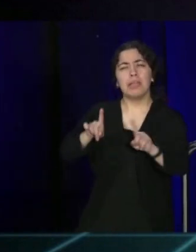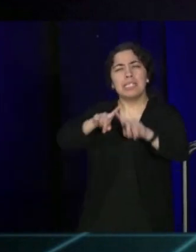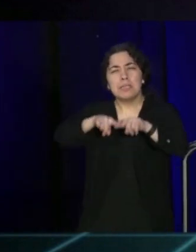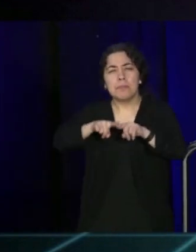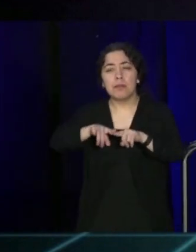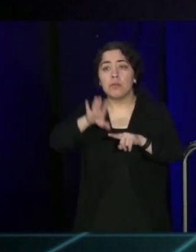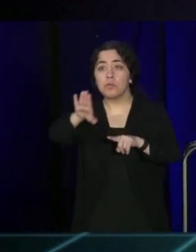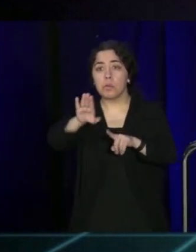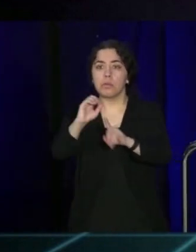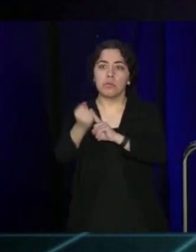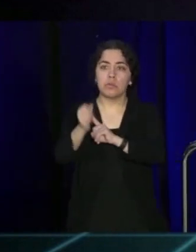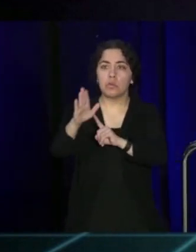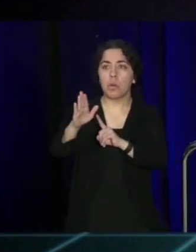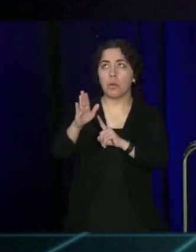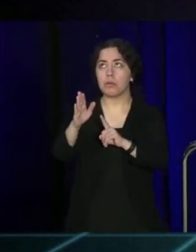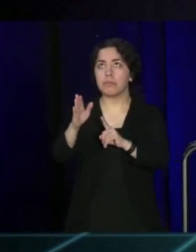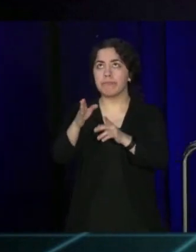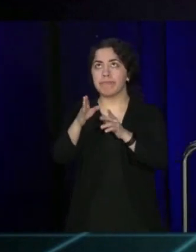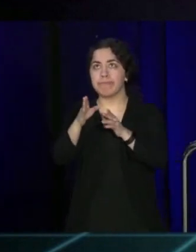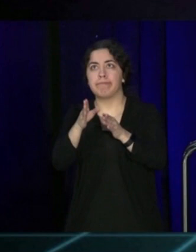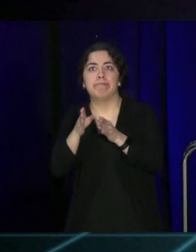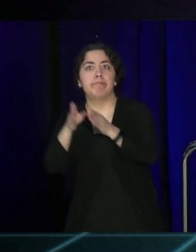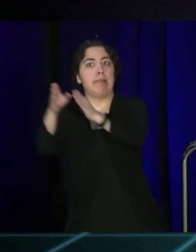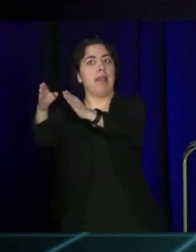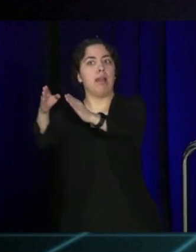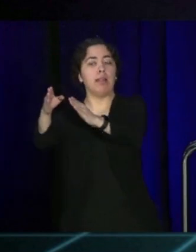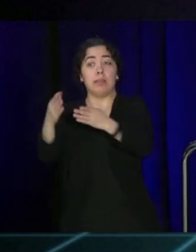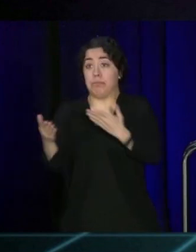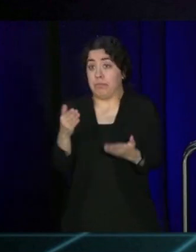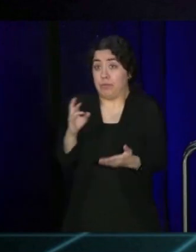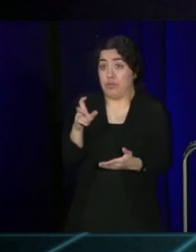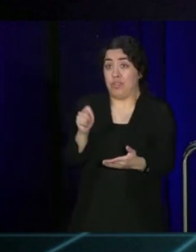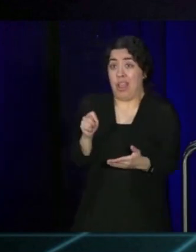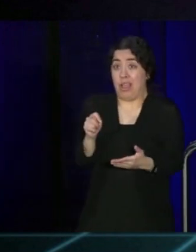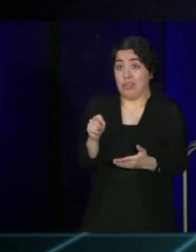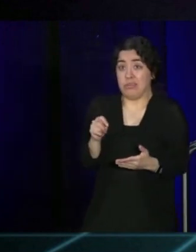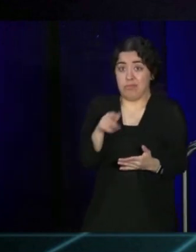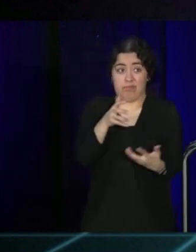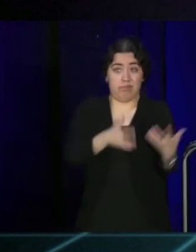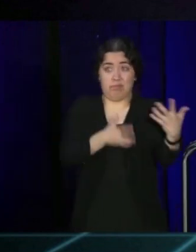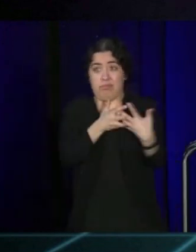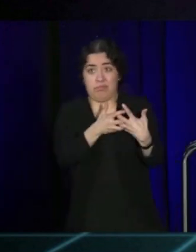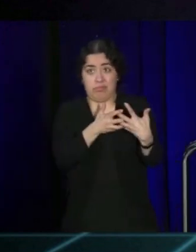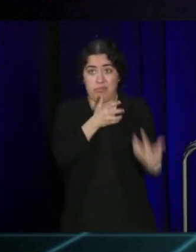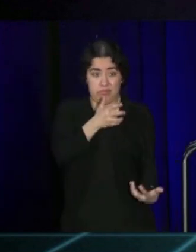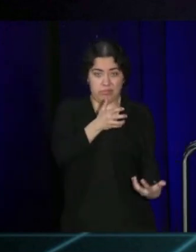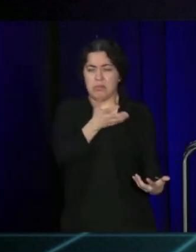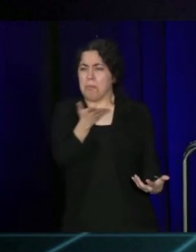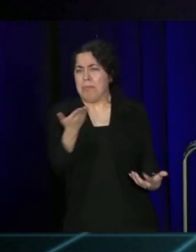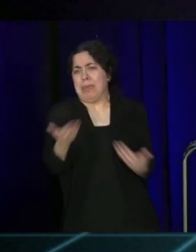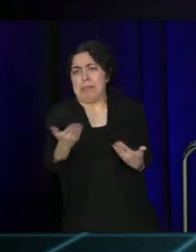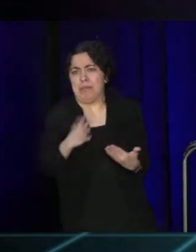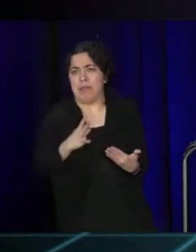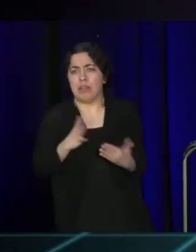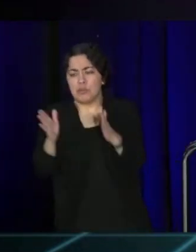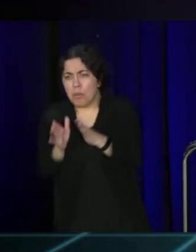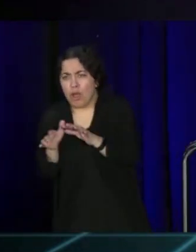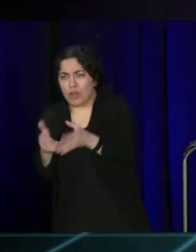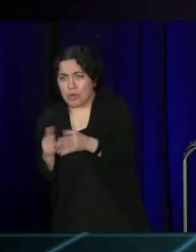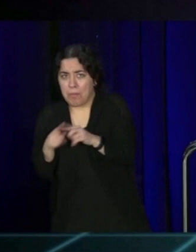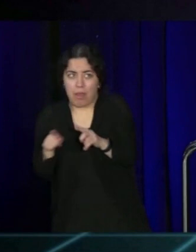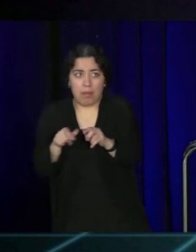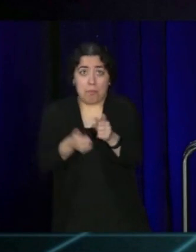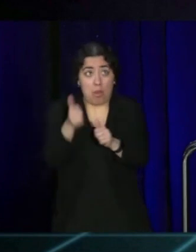case and your path, React might die, but just for you or just for a small group. And